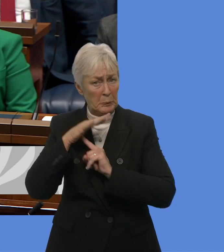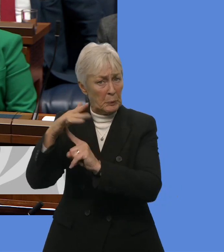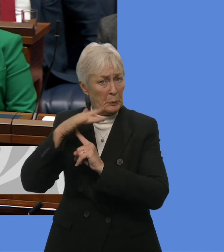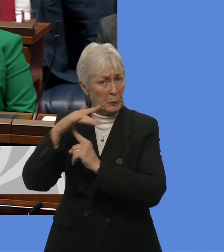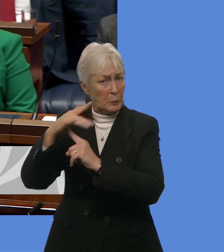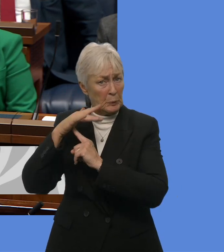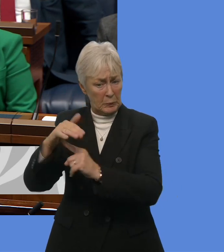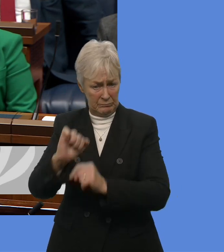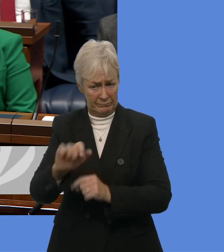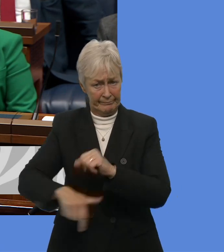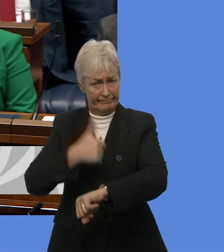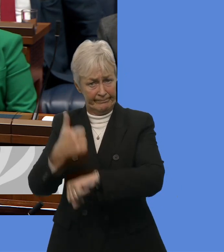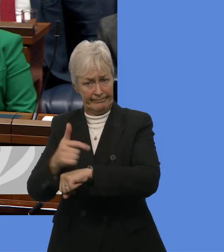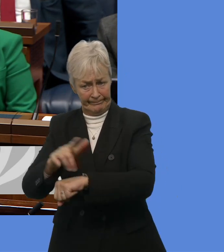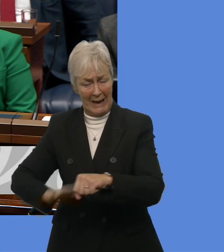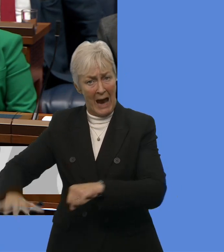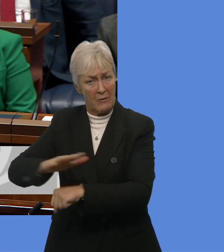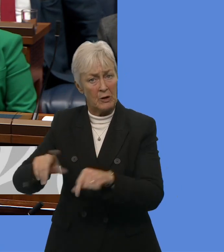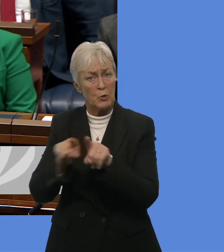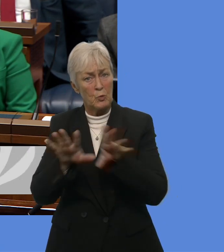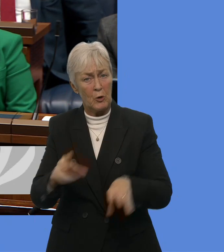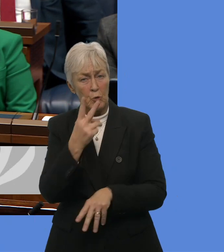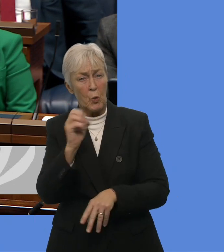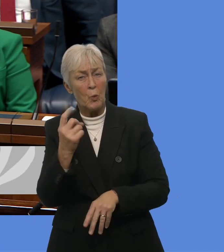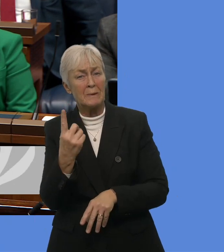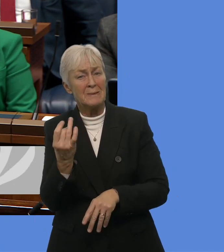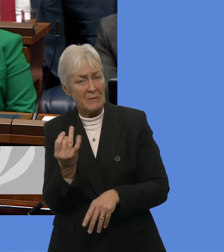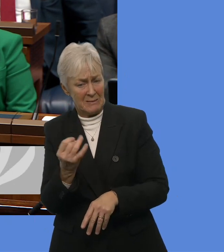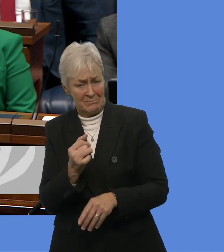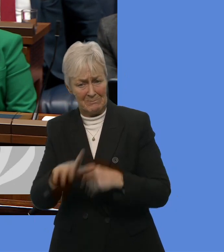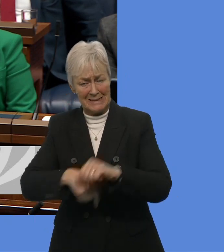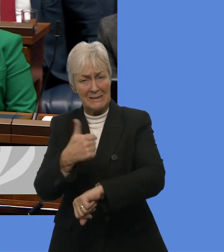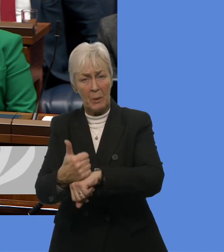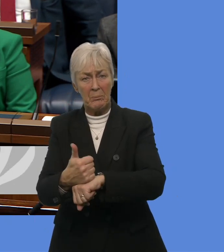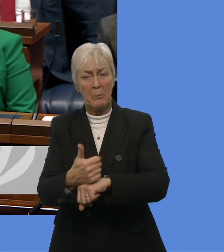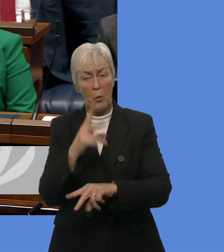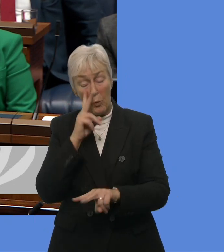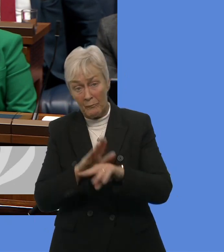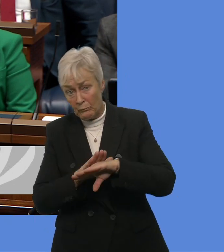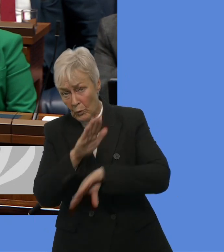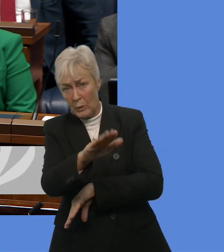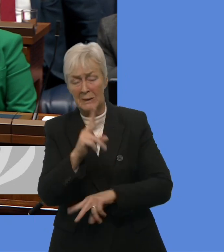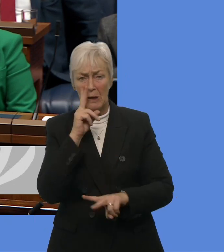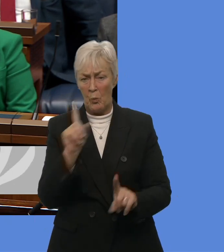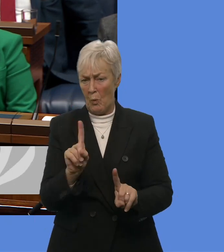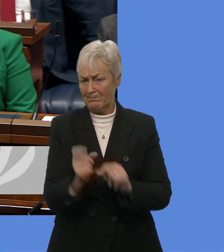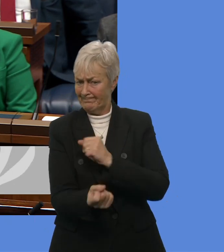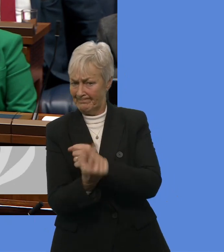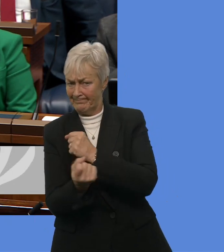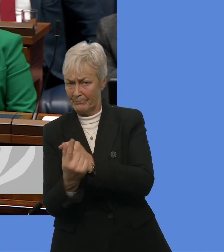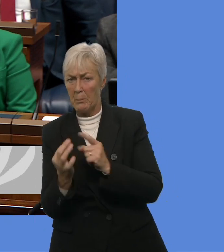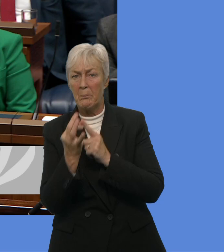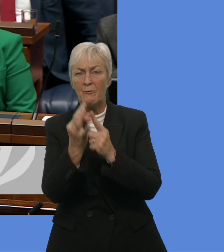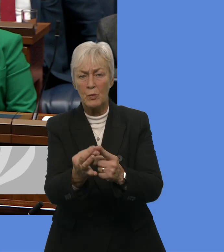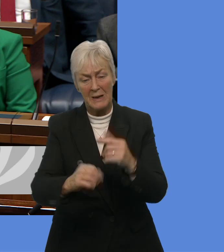position at the site back in 2017. So there is much to work with, but we will look forward to hearing those proposals